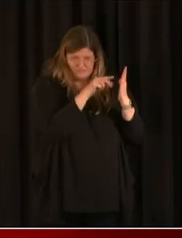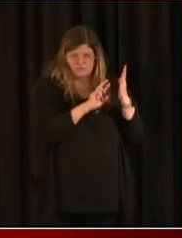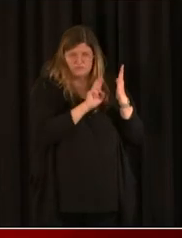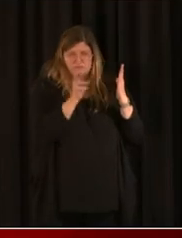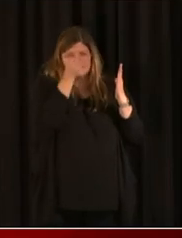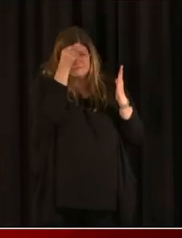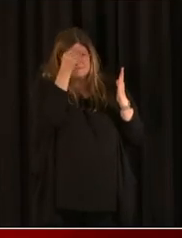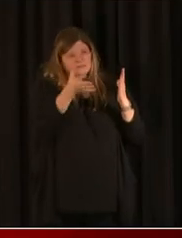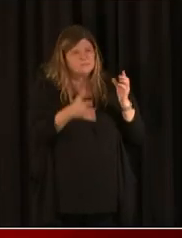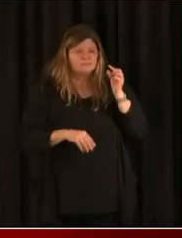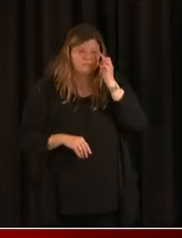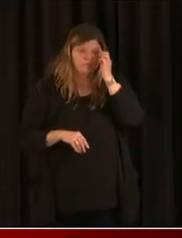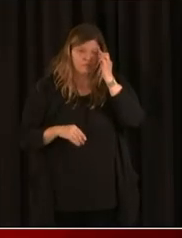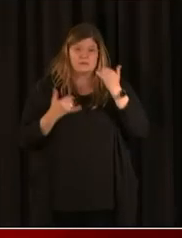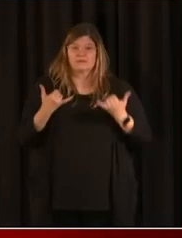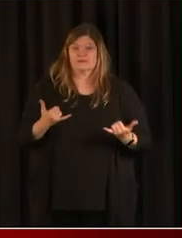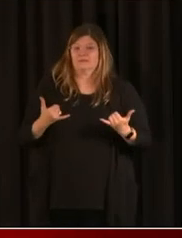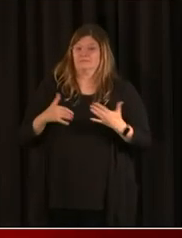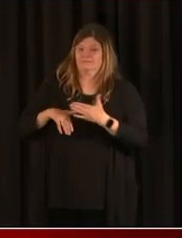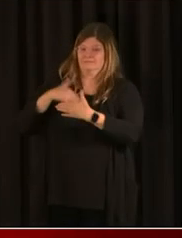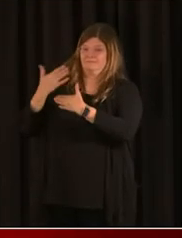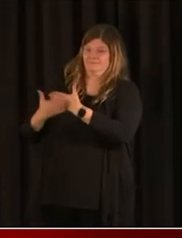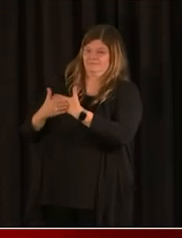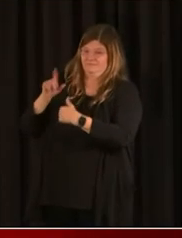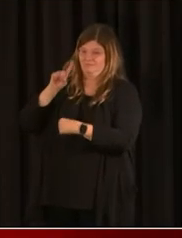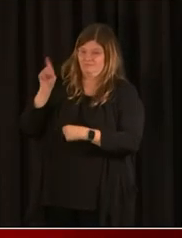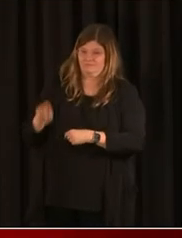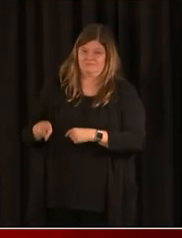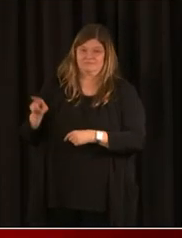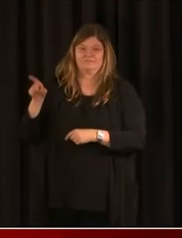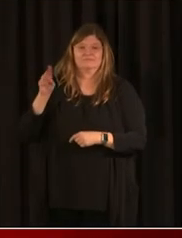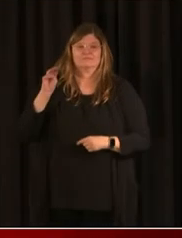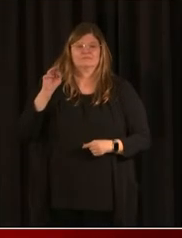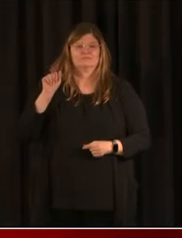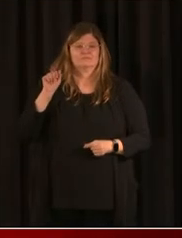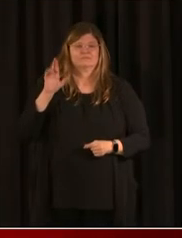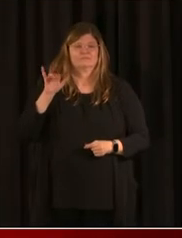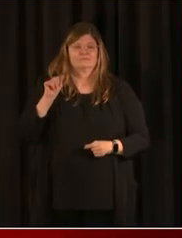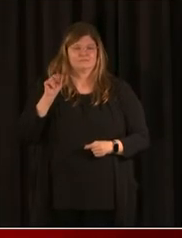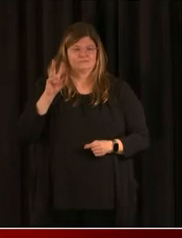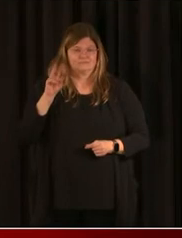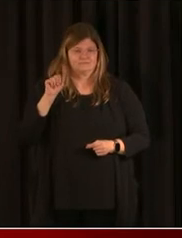Thank you, Chancellor. We're going to go next to Maria Wallace in